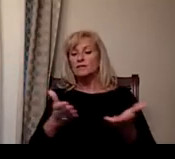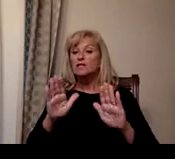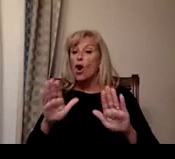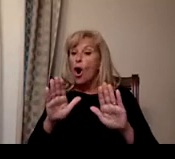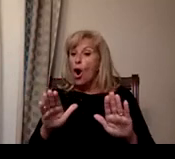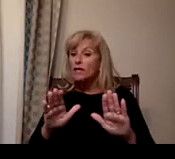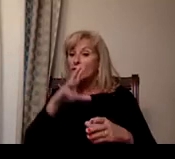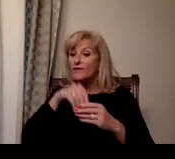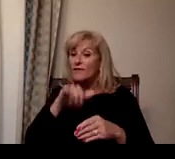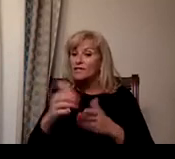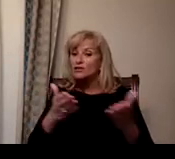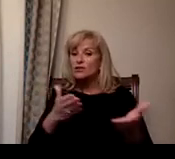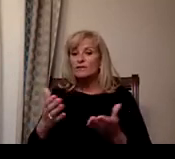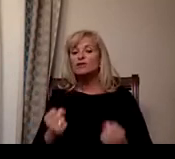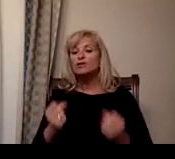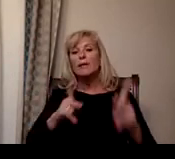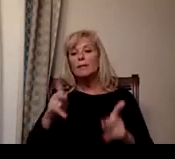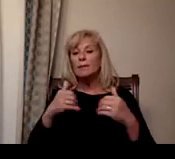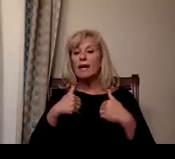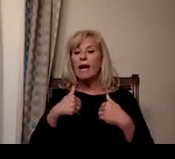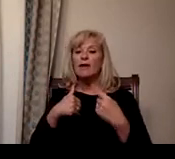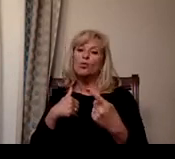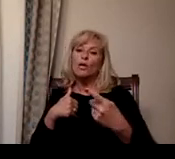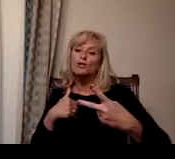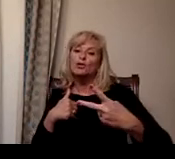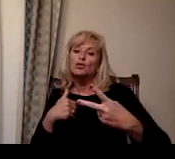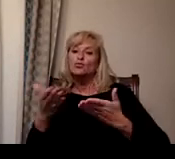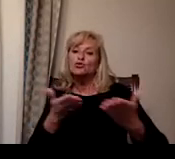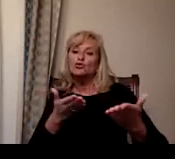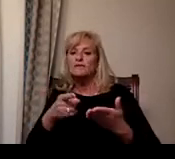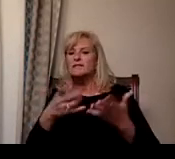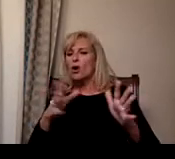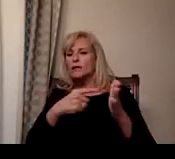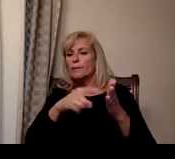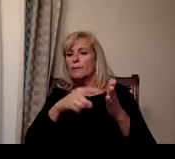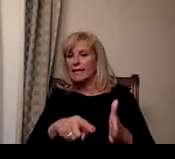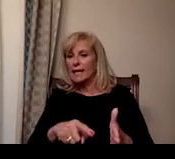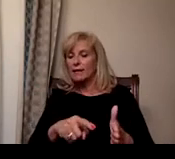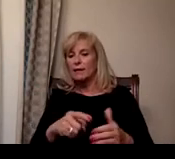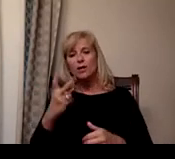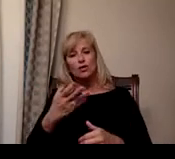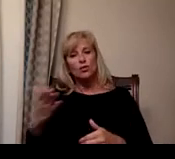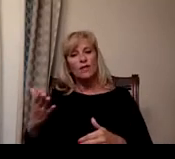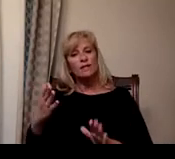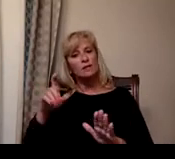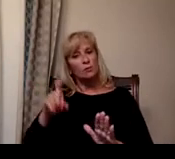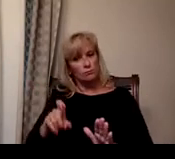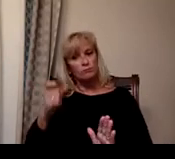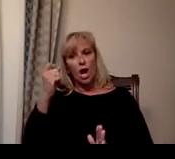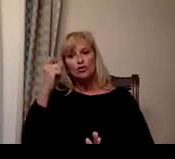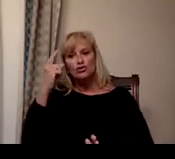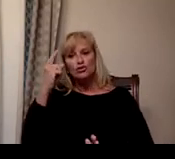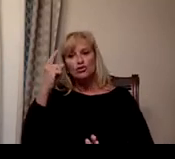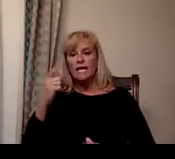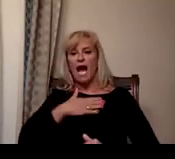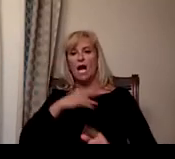of this service is so many people have one or two of these services that they're paying for. Two things you have to understand from our perspective is